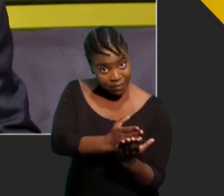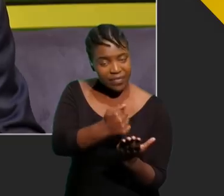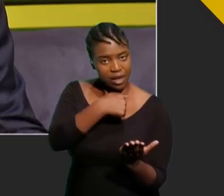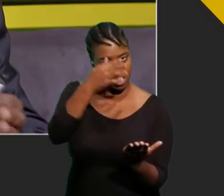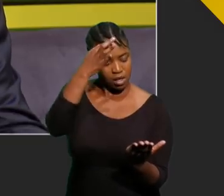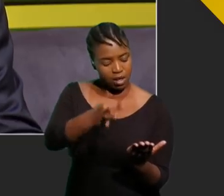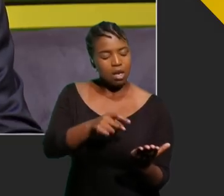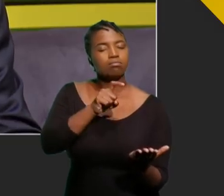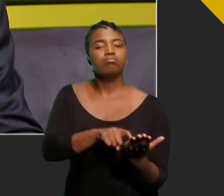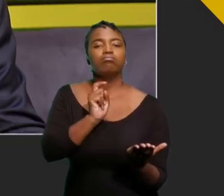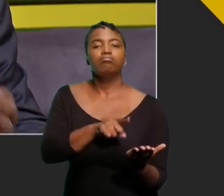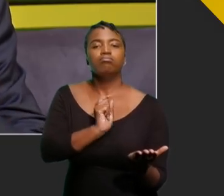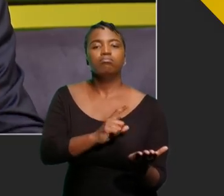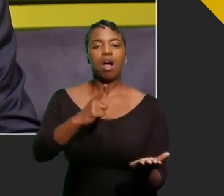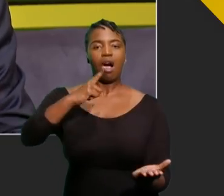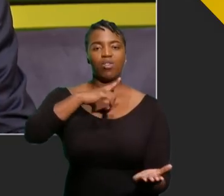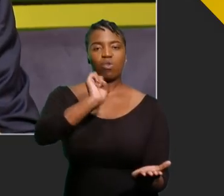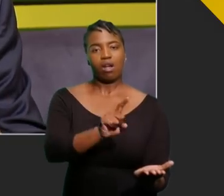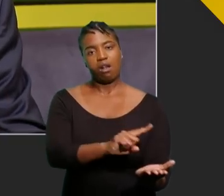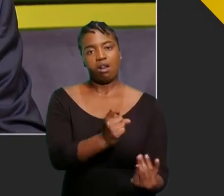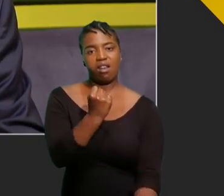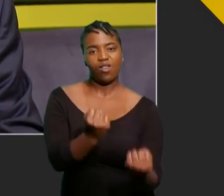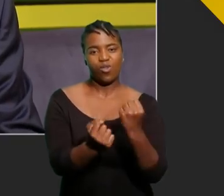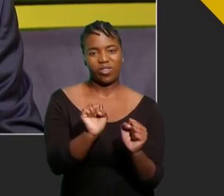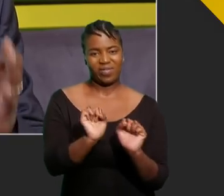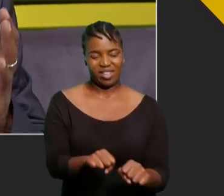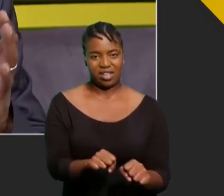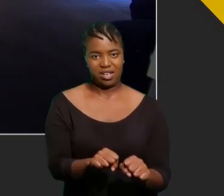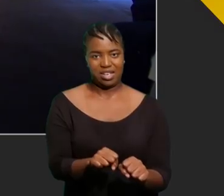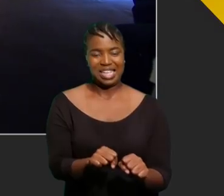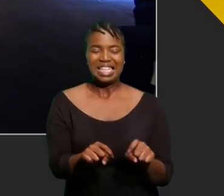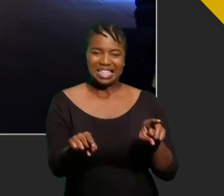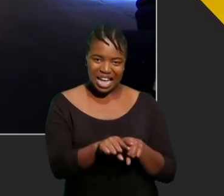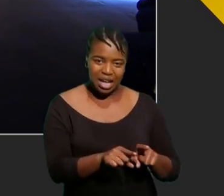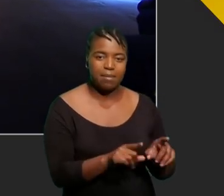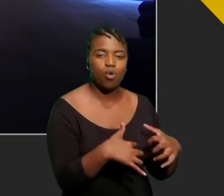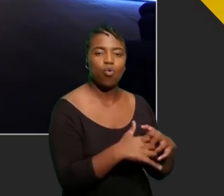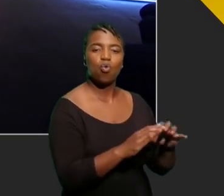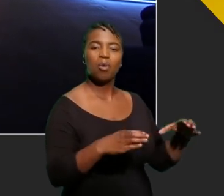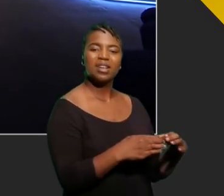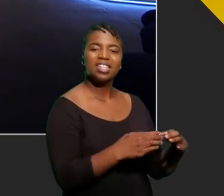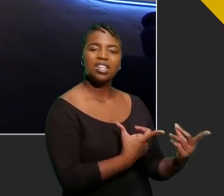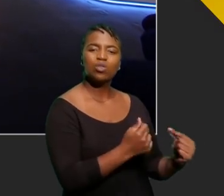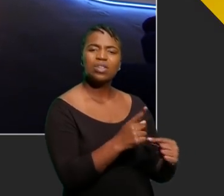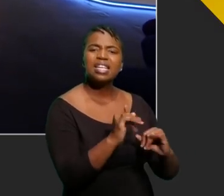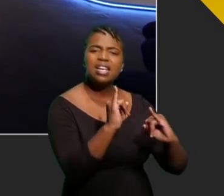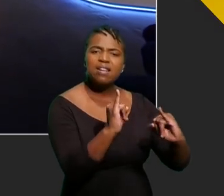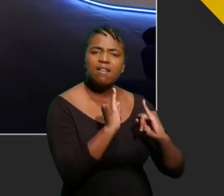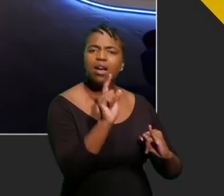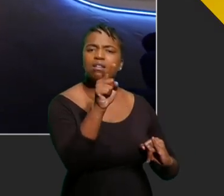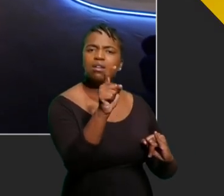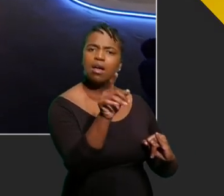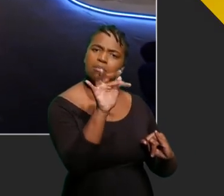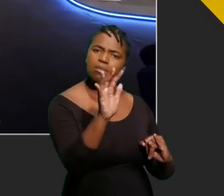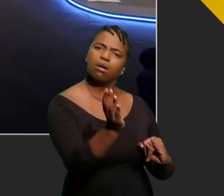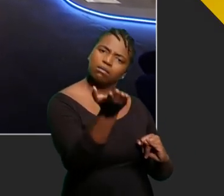decided to okay, go to case. The commission is a long sevens now. He has to invite members of the public to